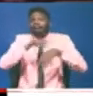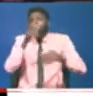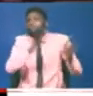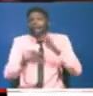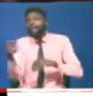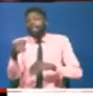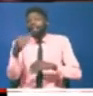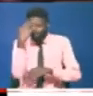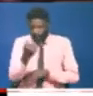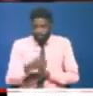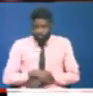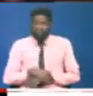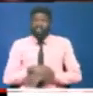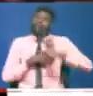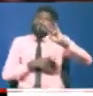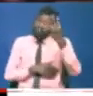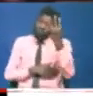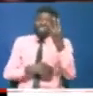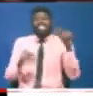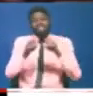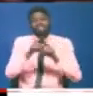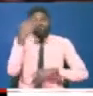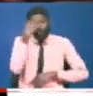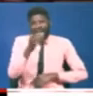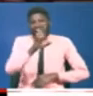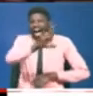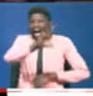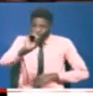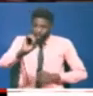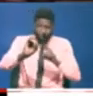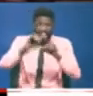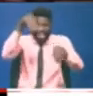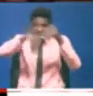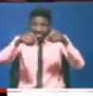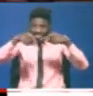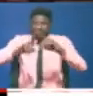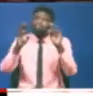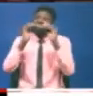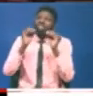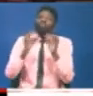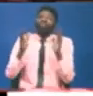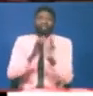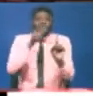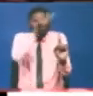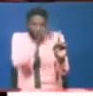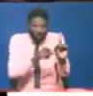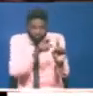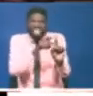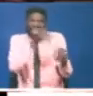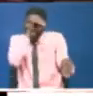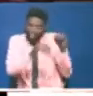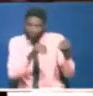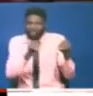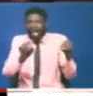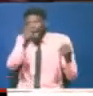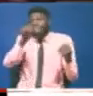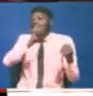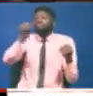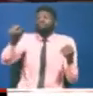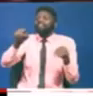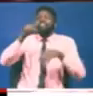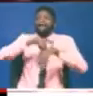four, why does the returning officer hold meetings with one particular candidate out of the designated official working